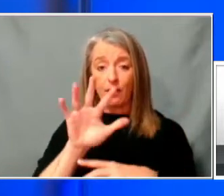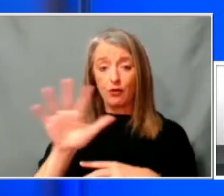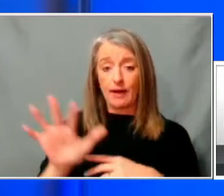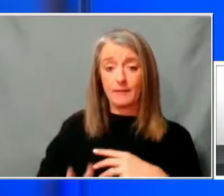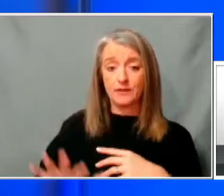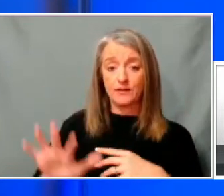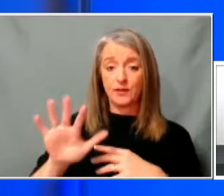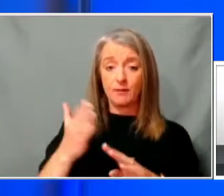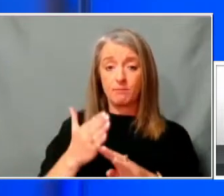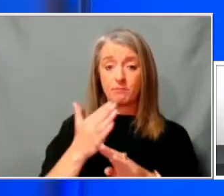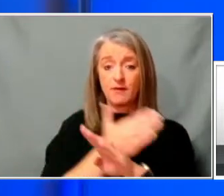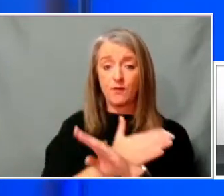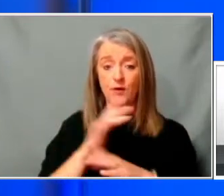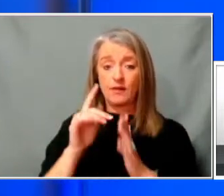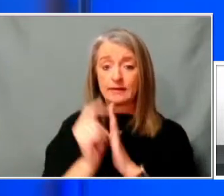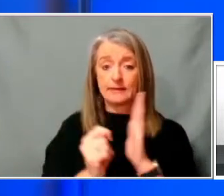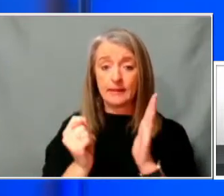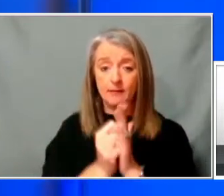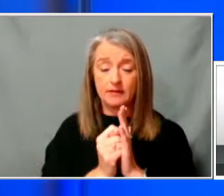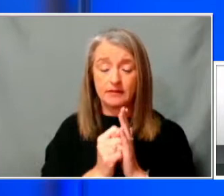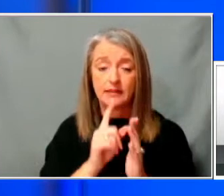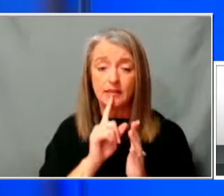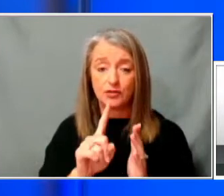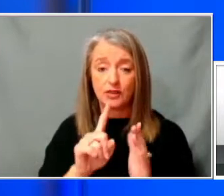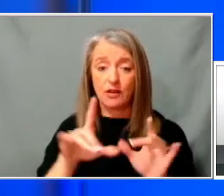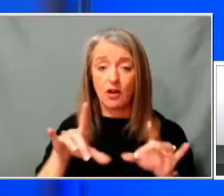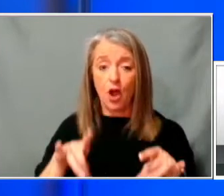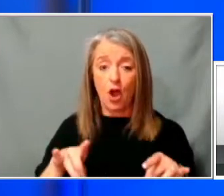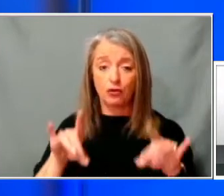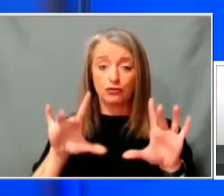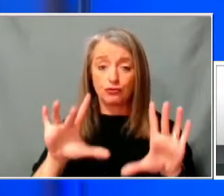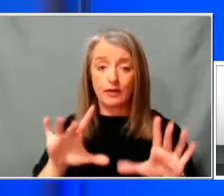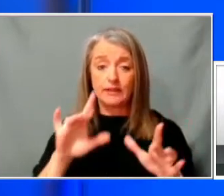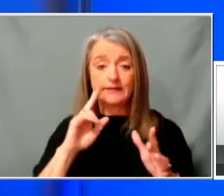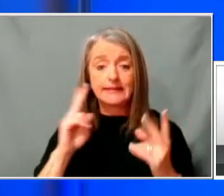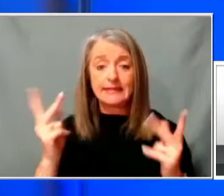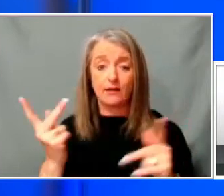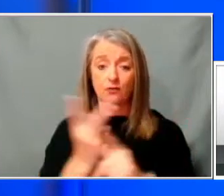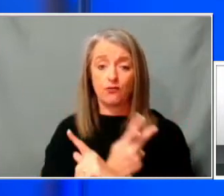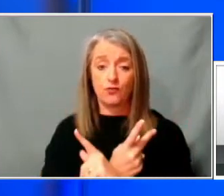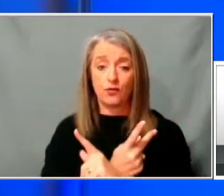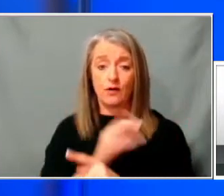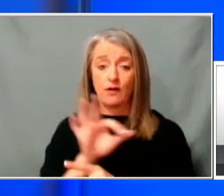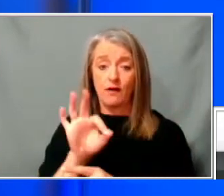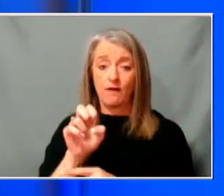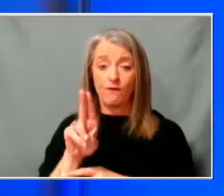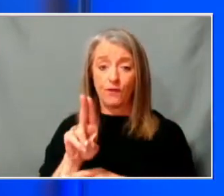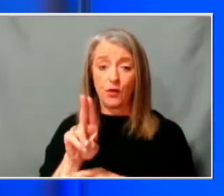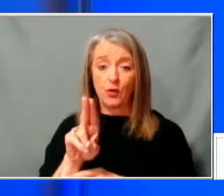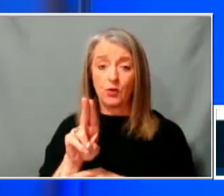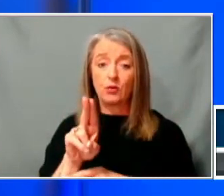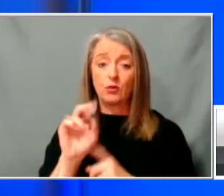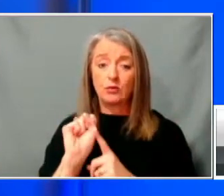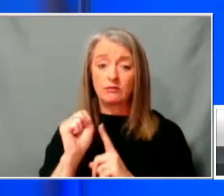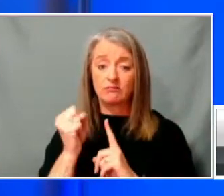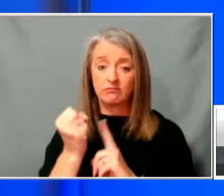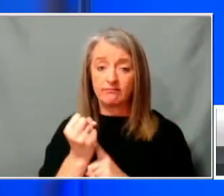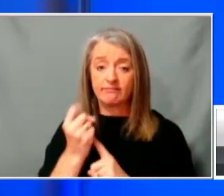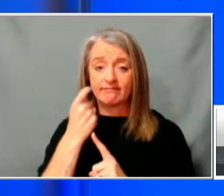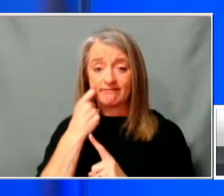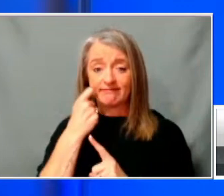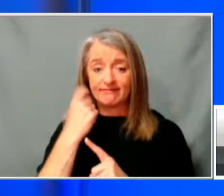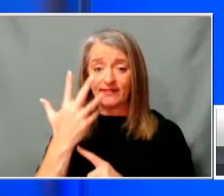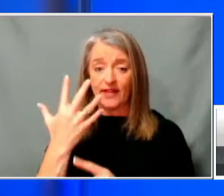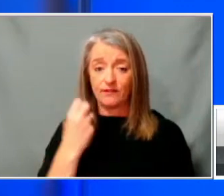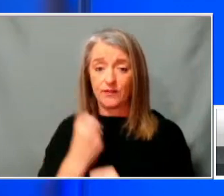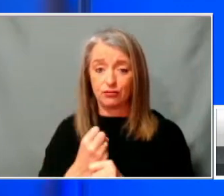just before this time period. And certainly Australia, we know, has seen the worst flu cases in the past 5 years. So